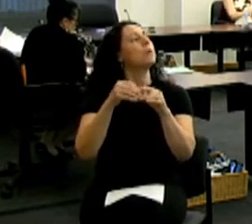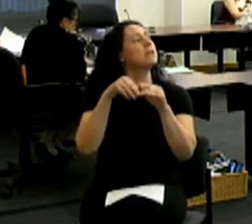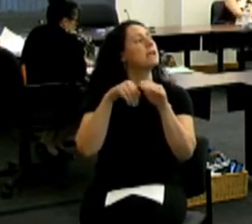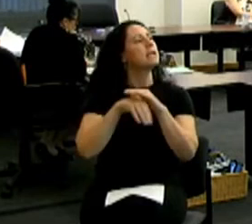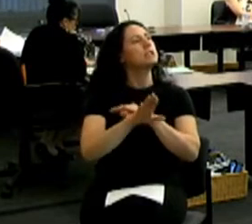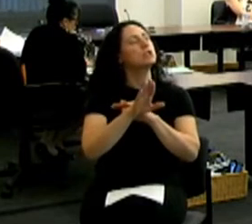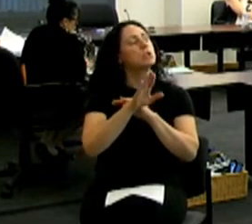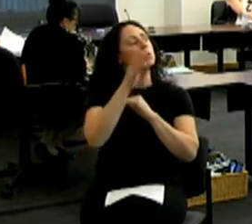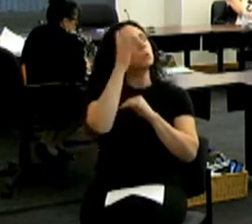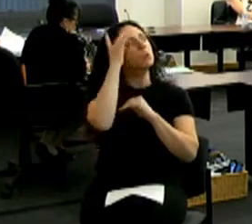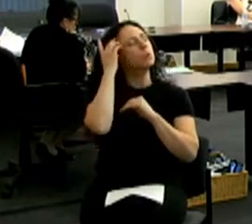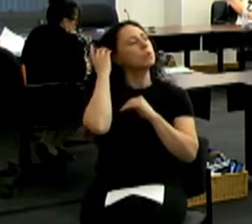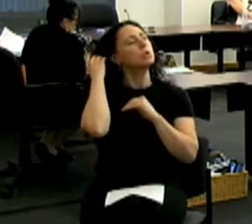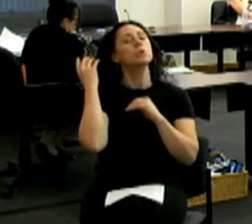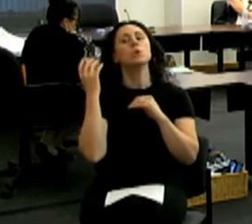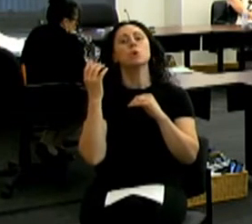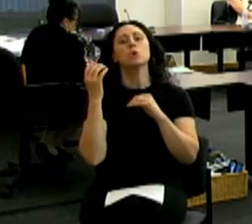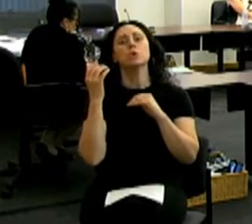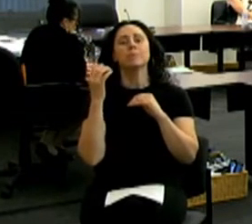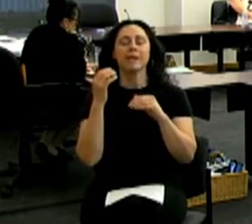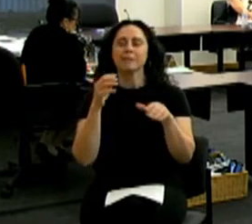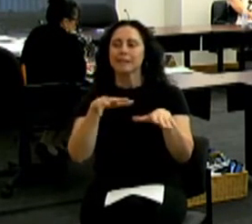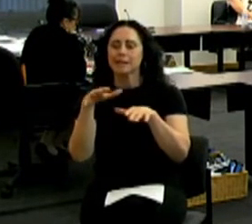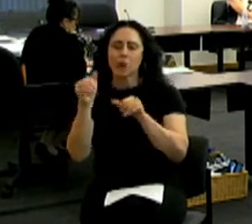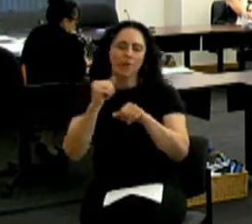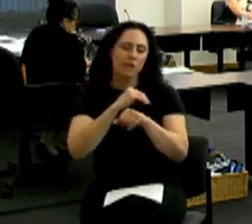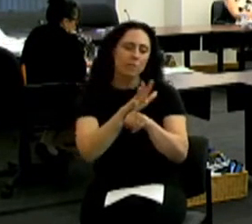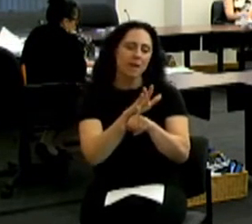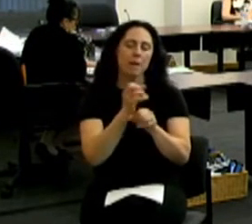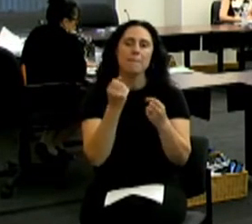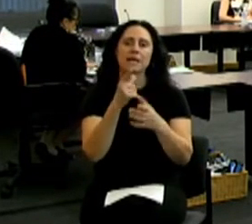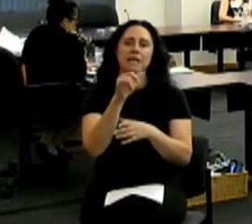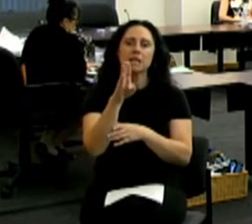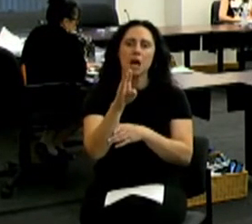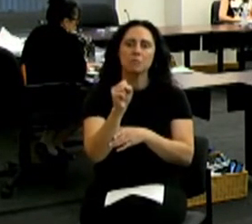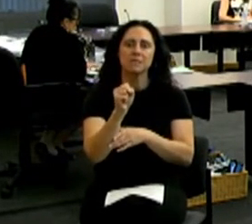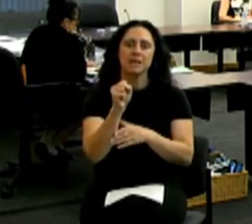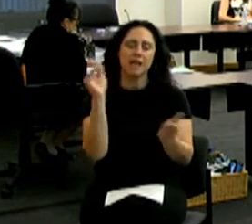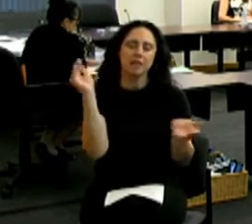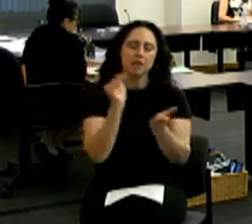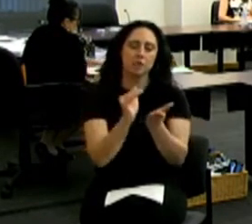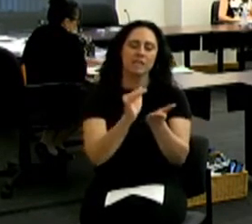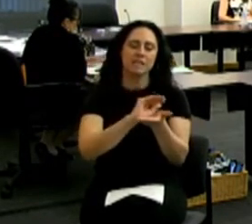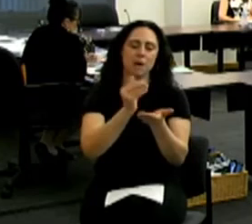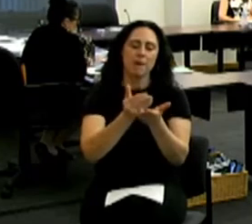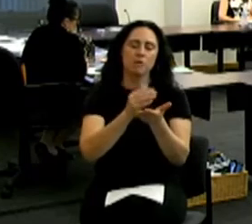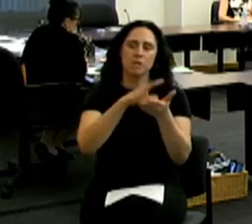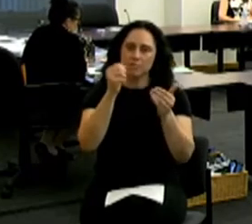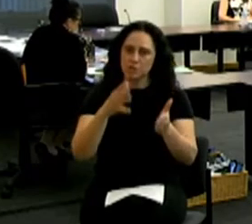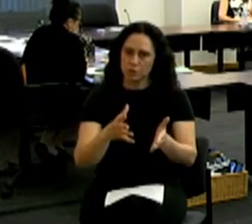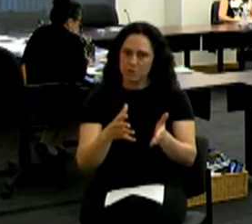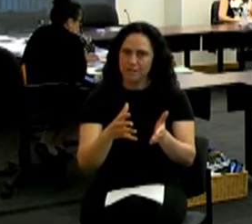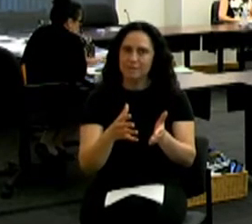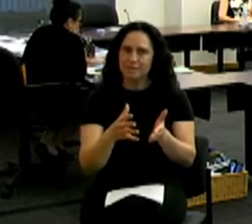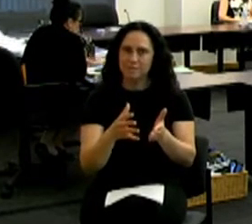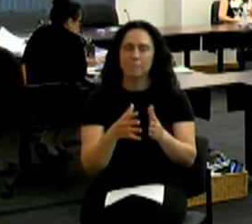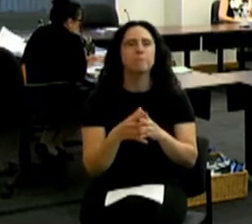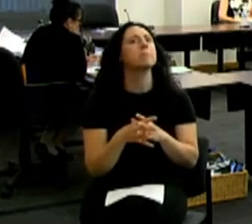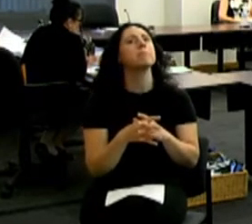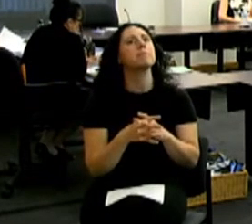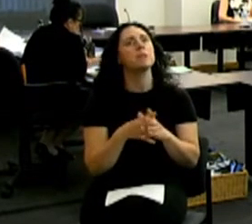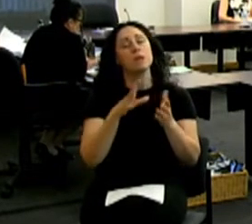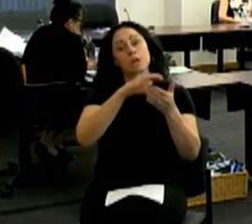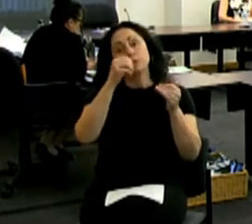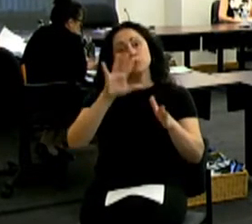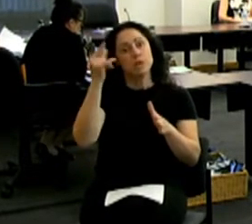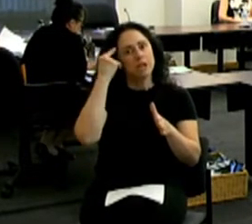the coming out of the pandemic, a lot of clubs have had a slightly decreased amount of students that have been attending the clubs. So